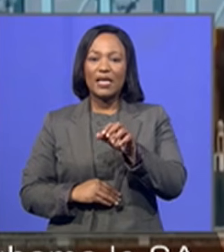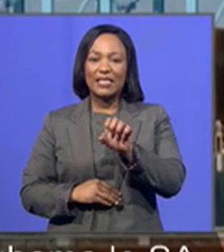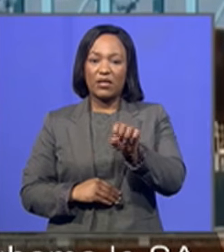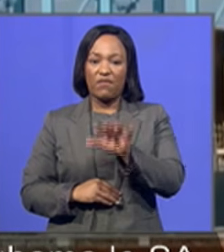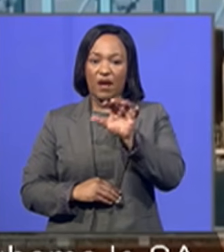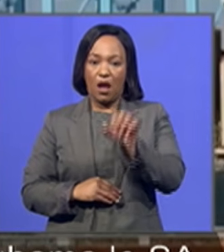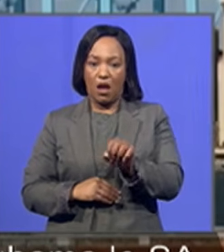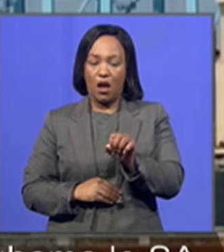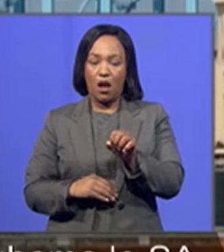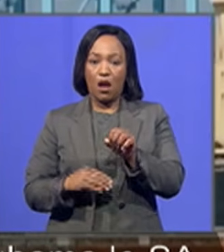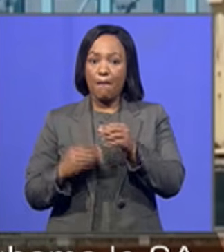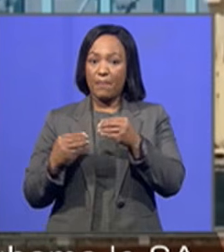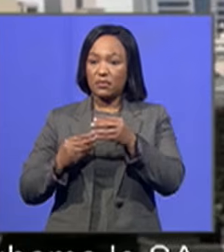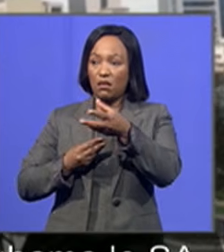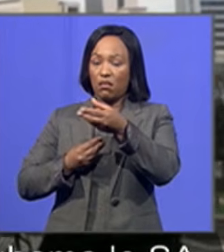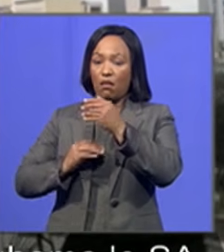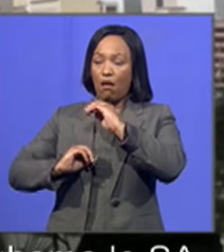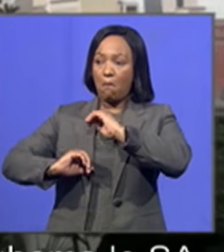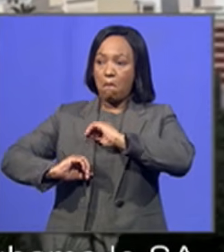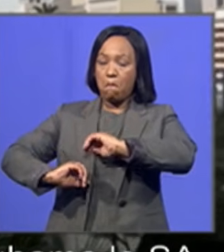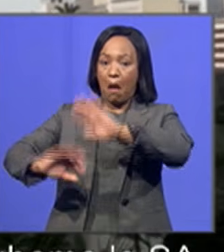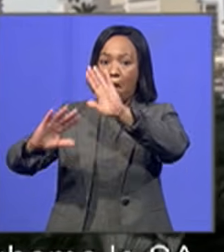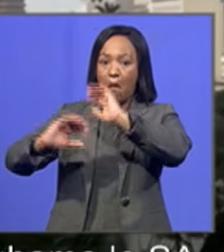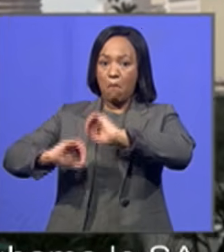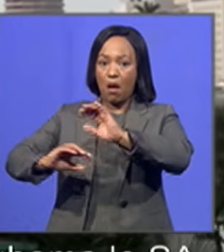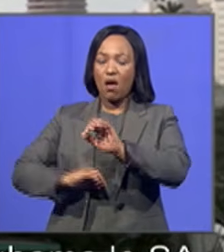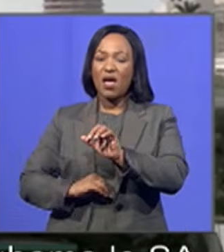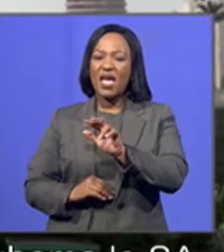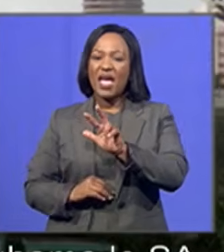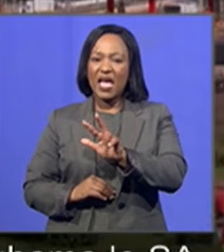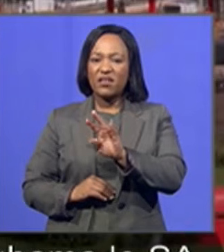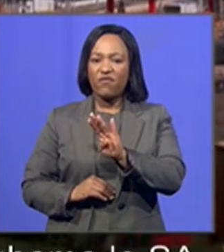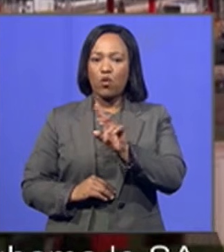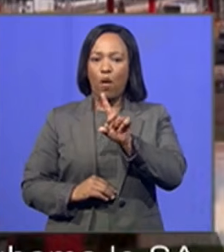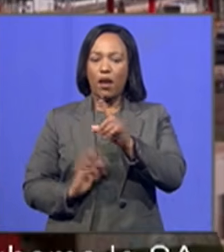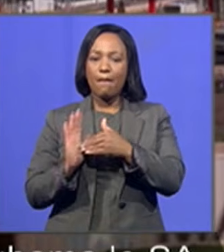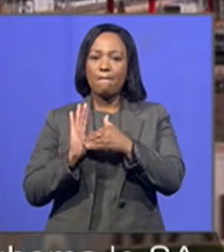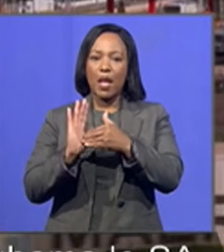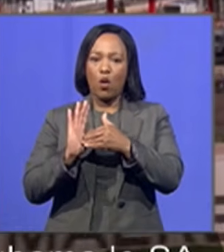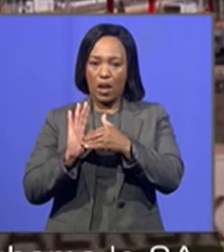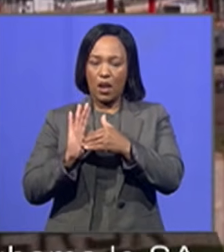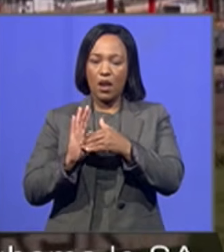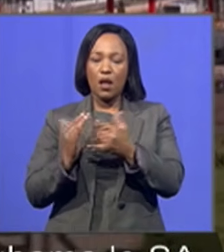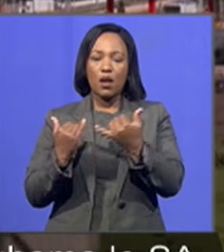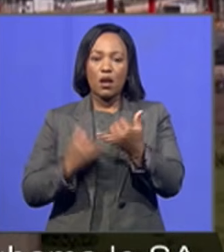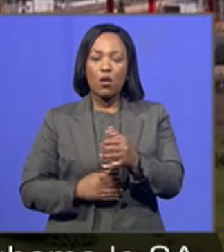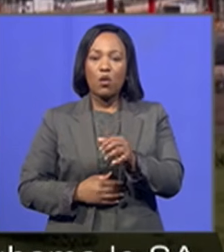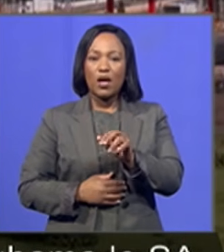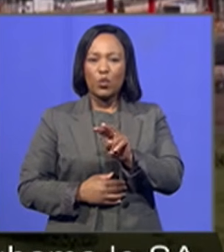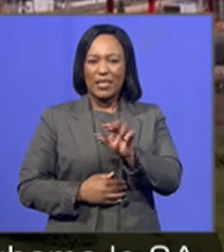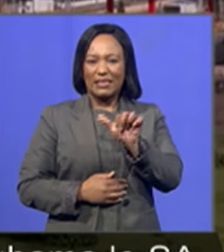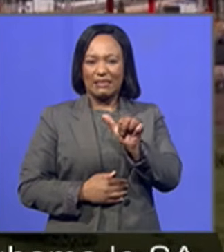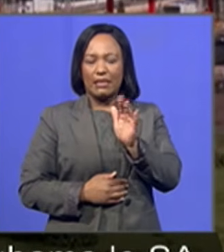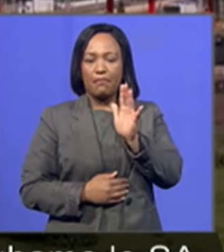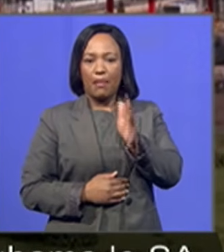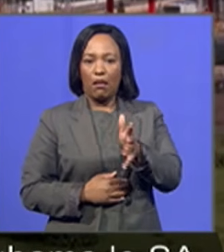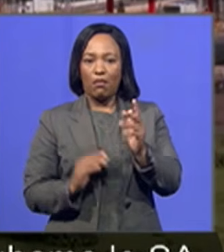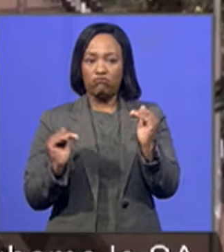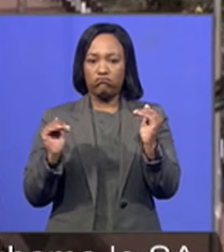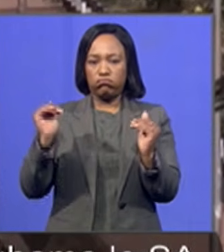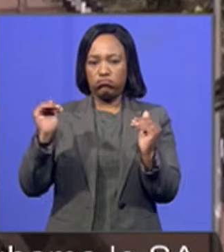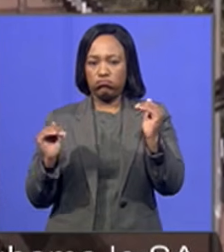per month exports to Kenya, and the other way around is only 26. So there's a huge imbalance of